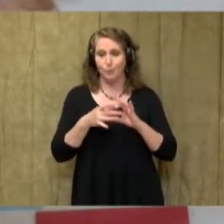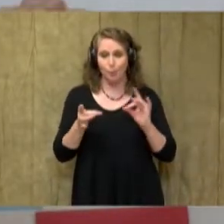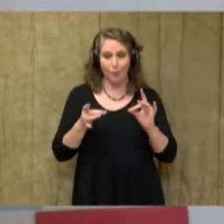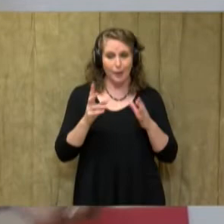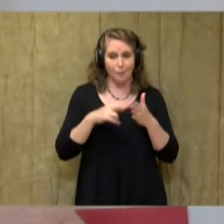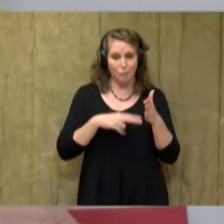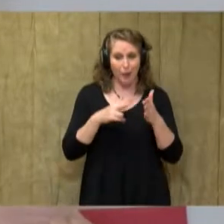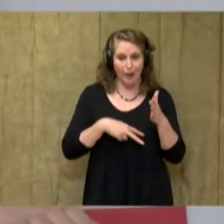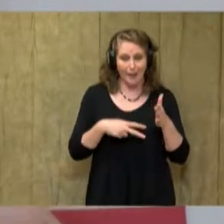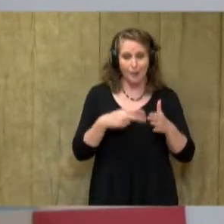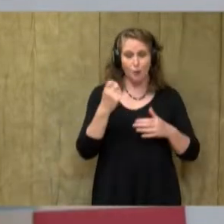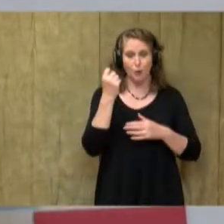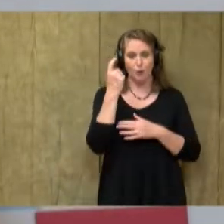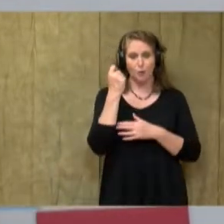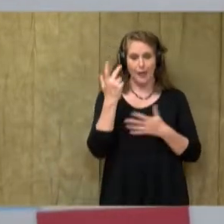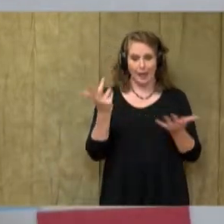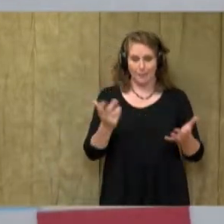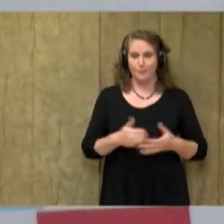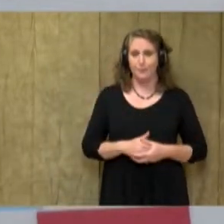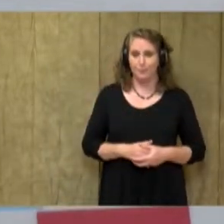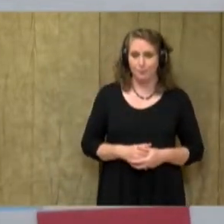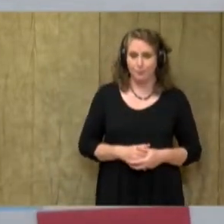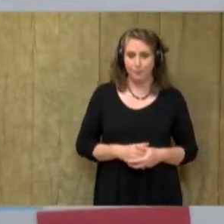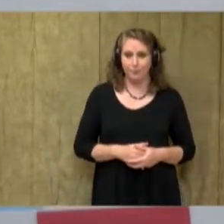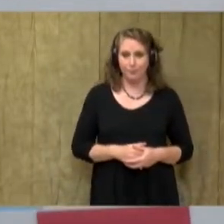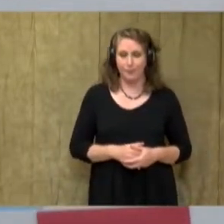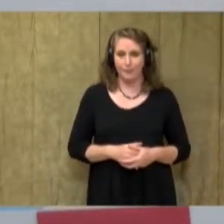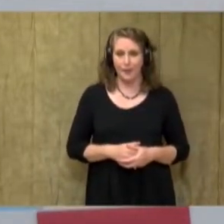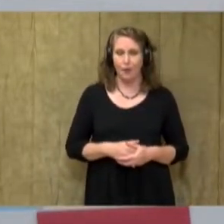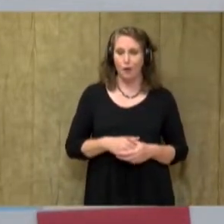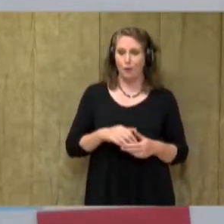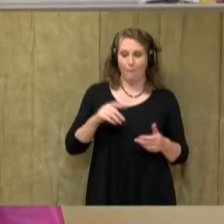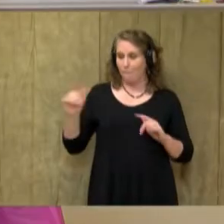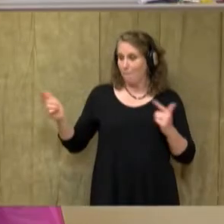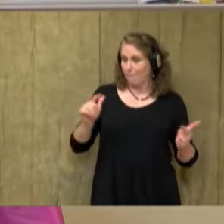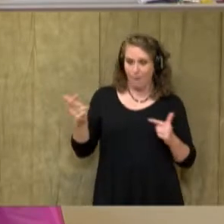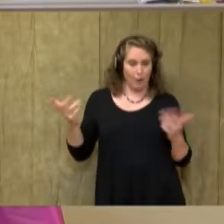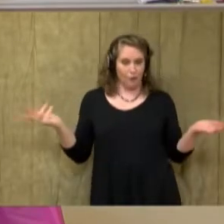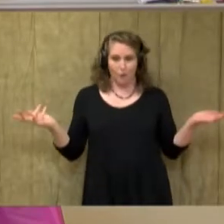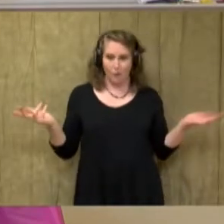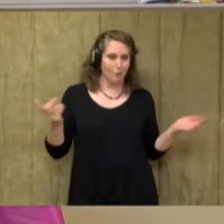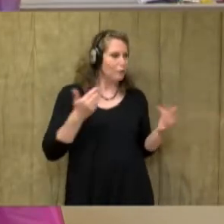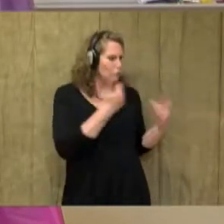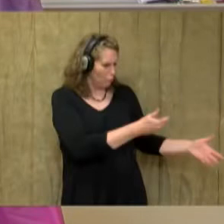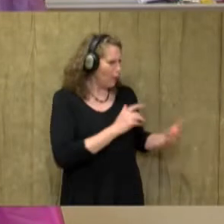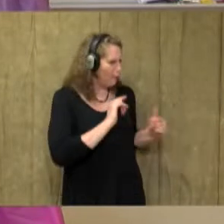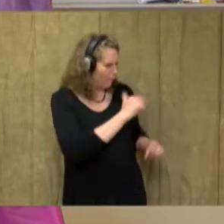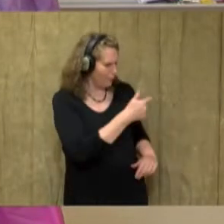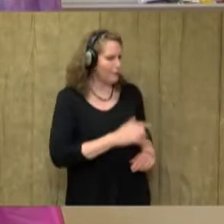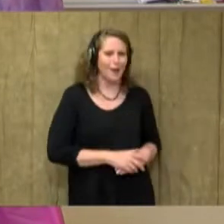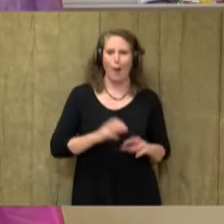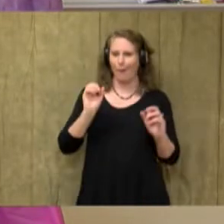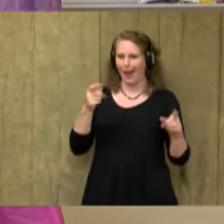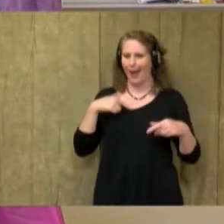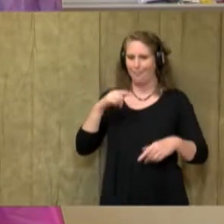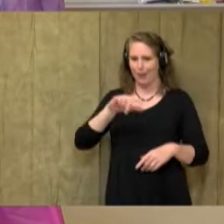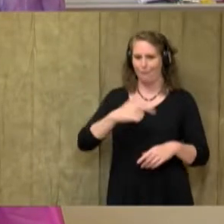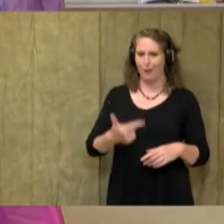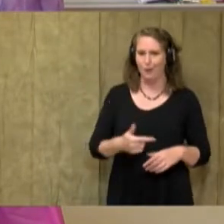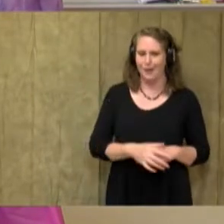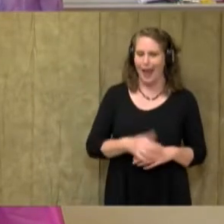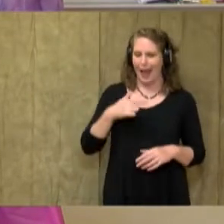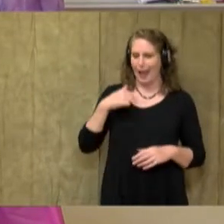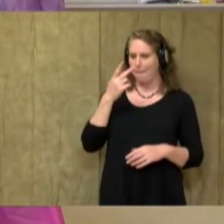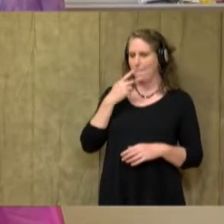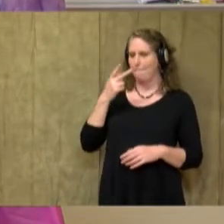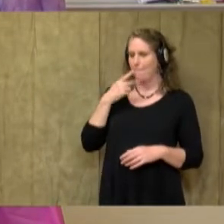So we have some comprehension questions to answer. All right, so who wants to go first? I think you should. Okay, I'm going to go first. All right, I'm going to be the pink,